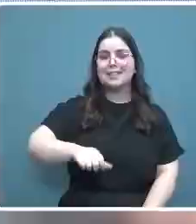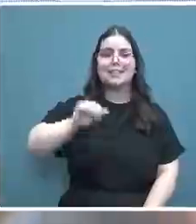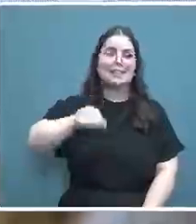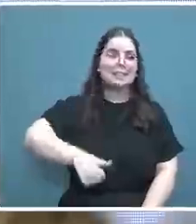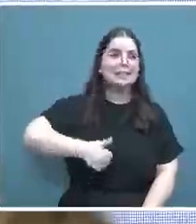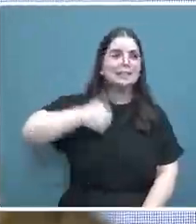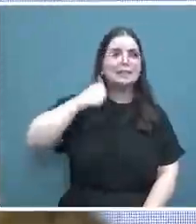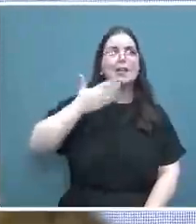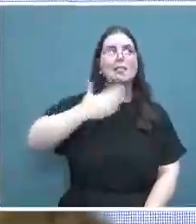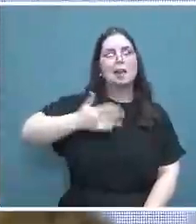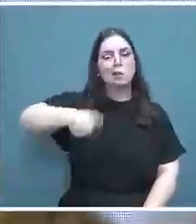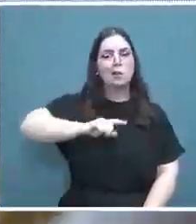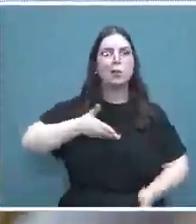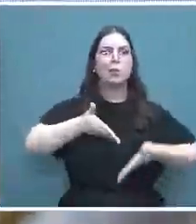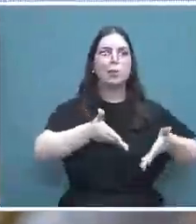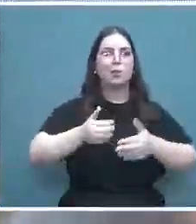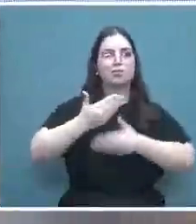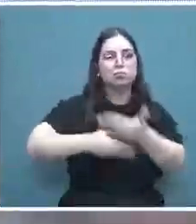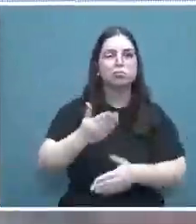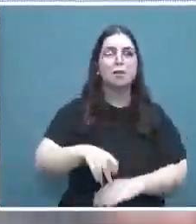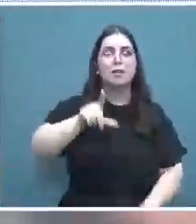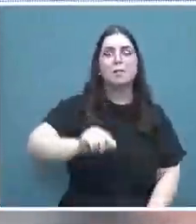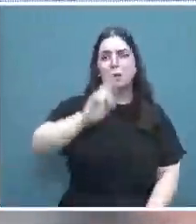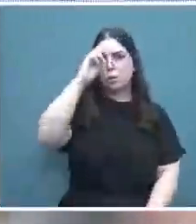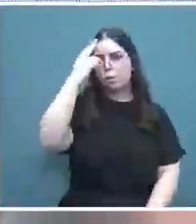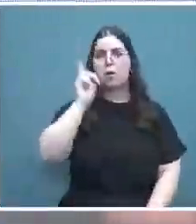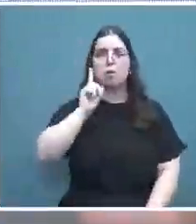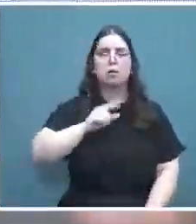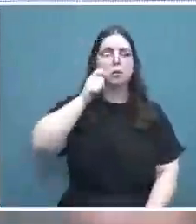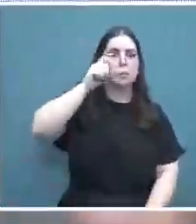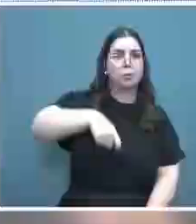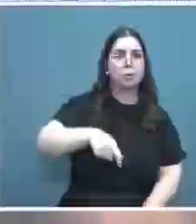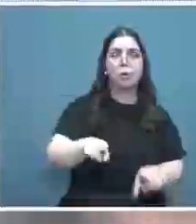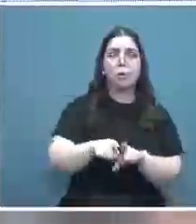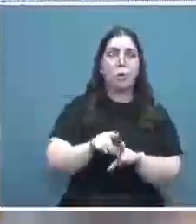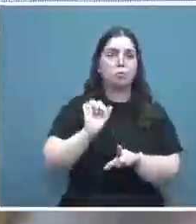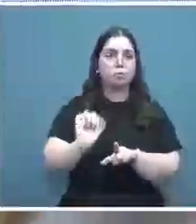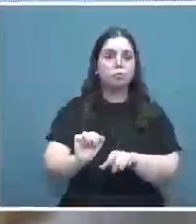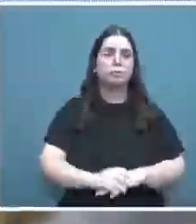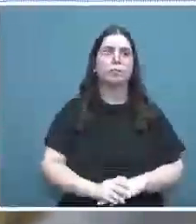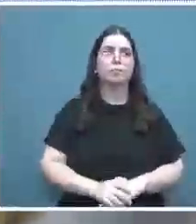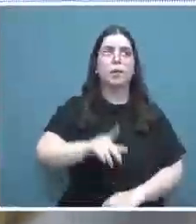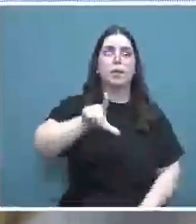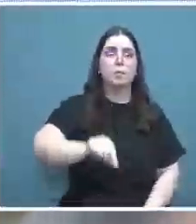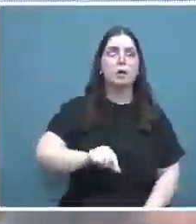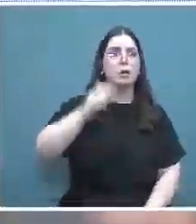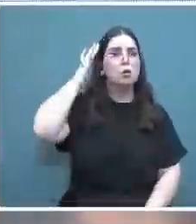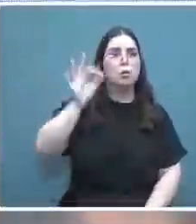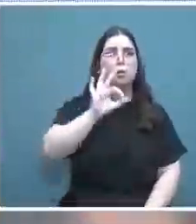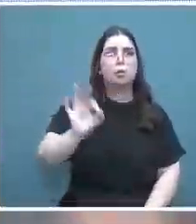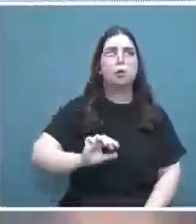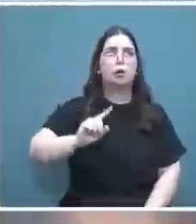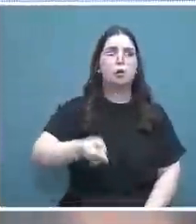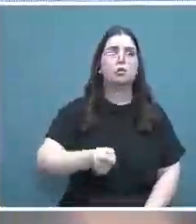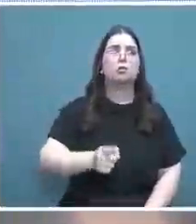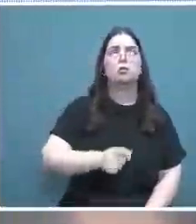that resilience of Ukrainian women is synonym of resilience of Ukraine. And if you look at the number, we have